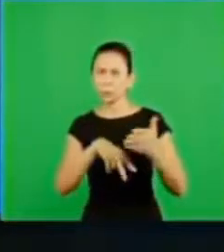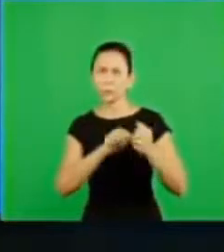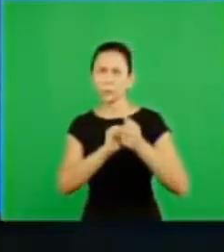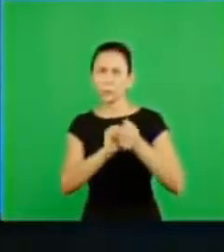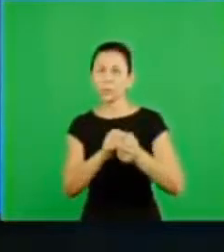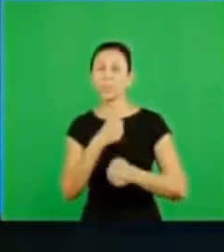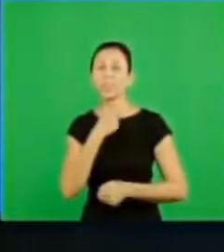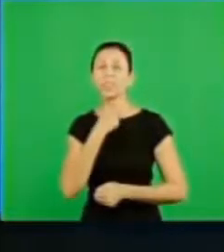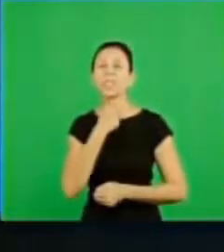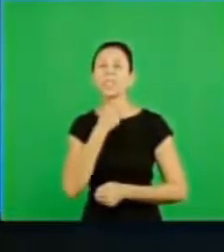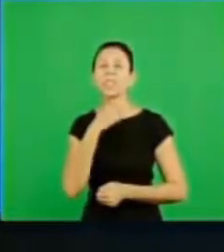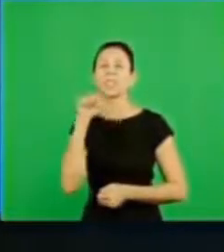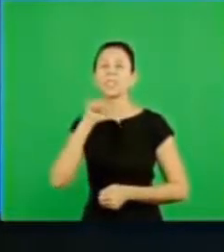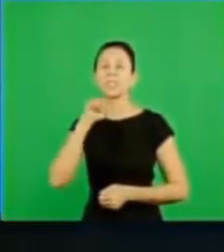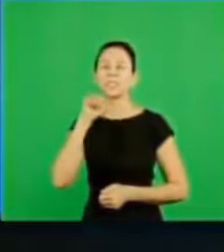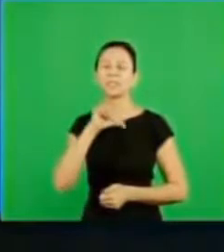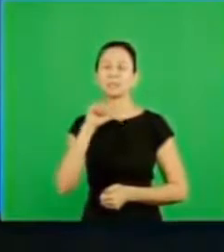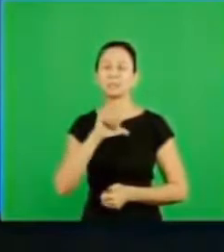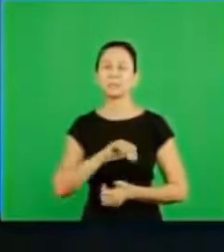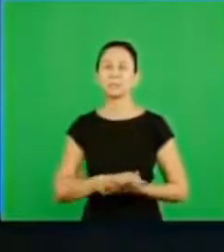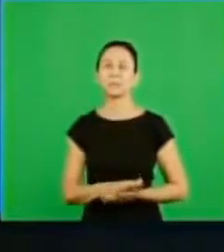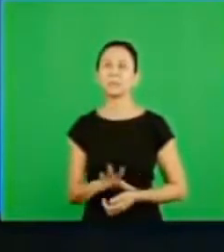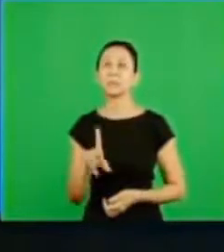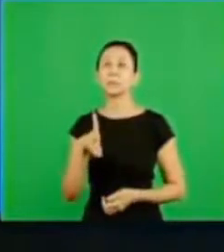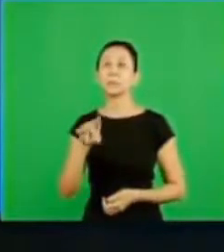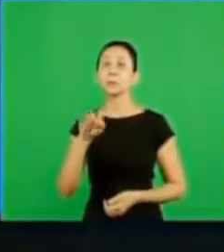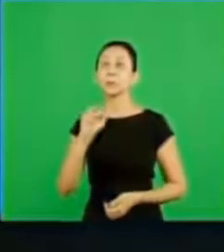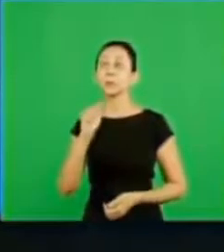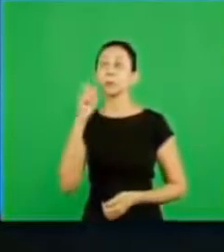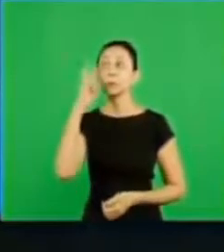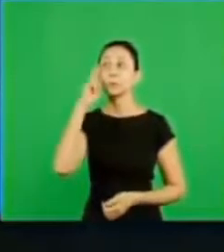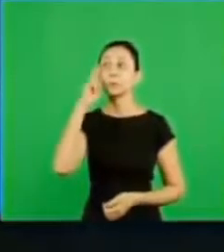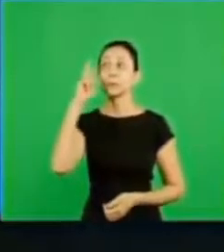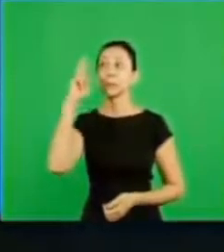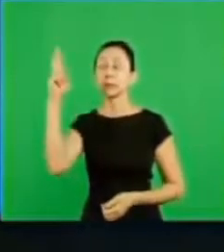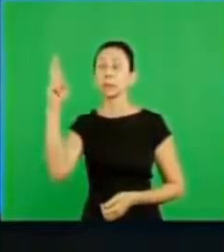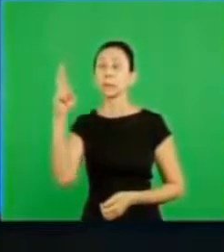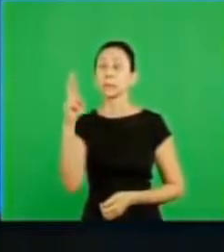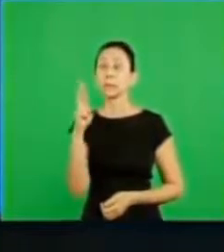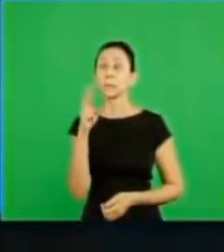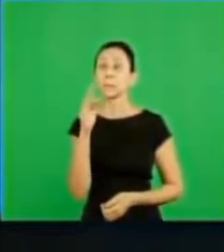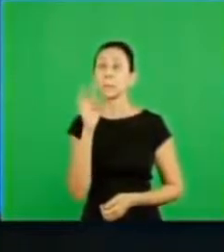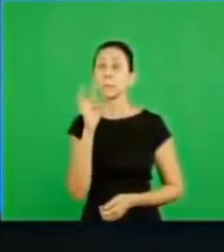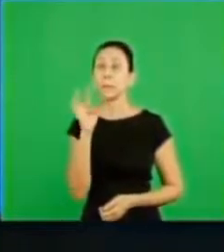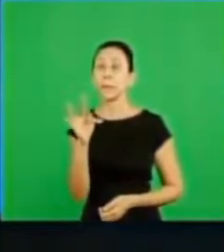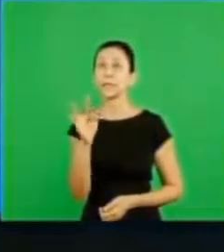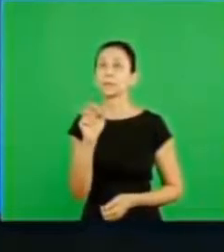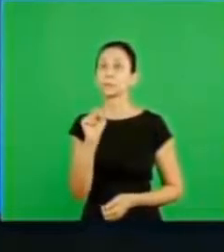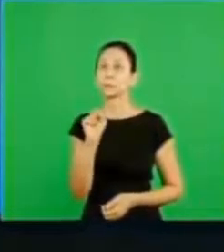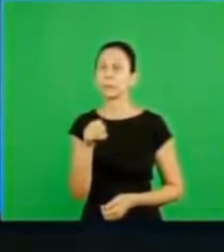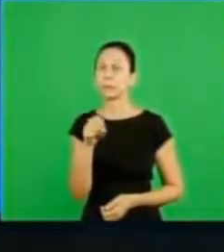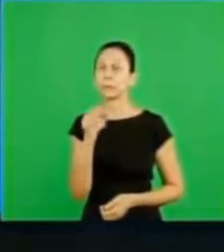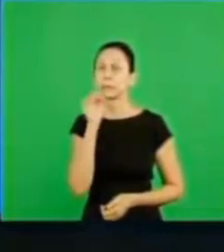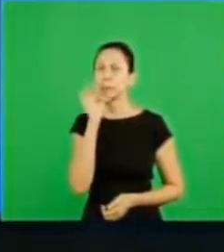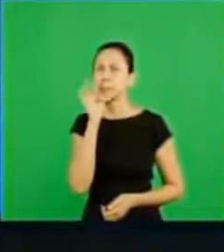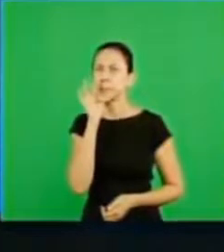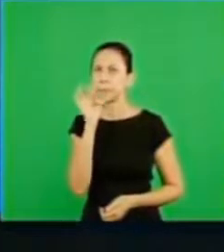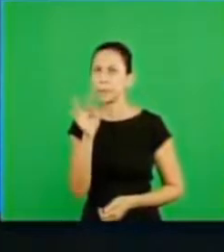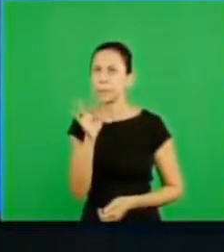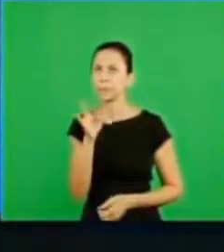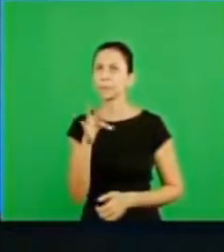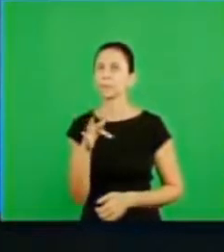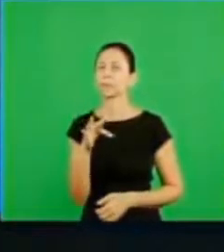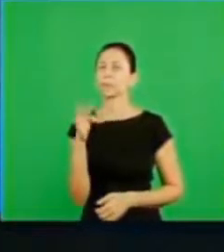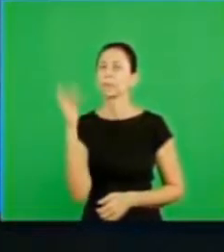2. Whoever may would like to read with me, Sophoniah chapter 1, 14 to 16. The day of the Lord